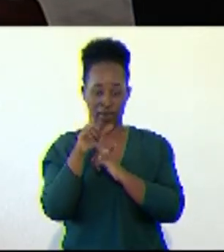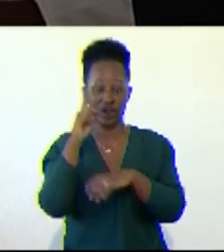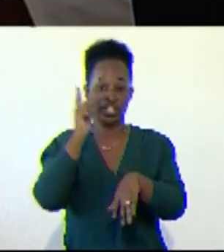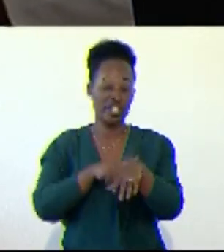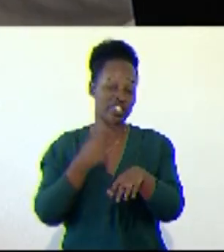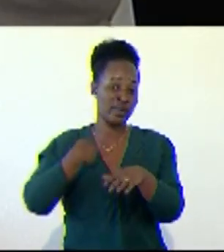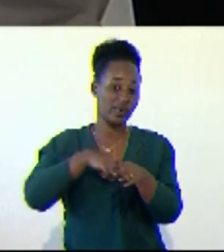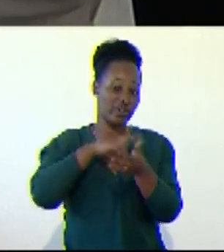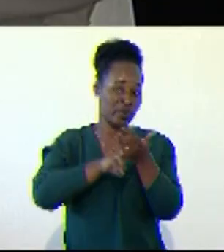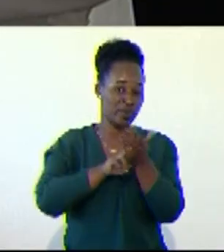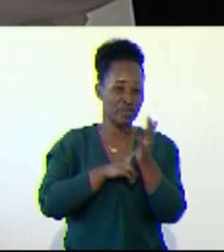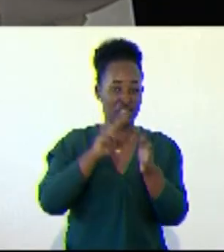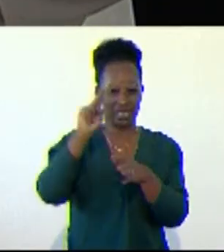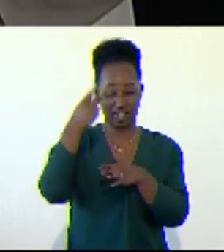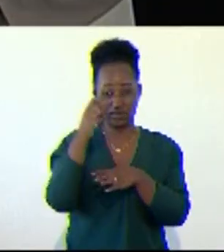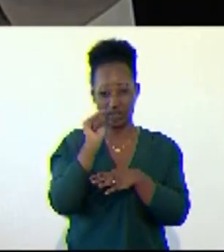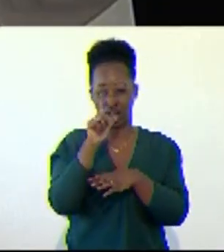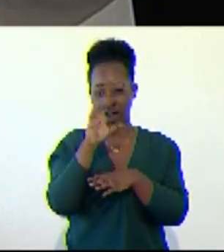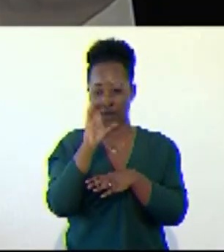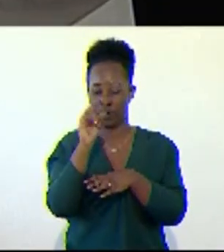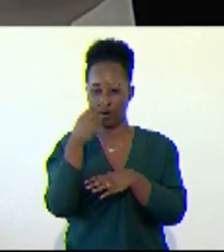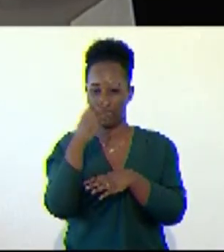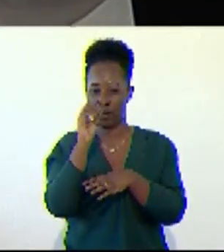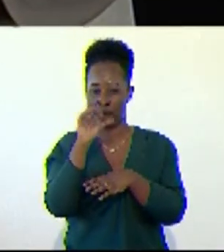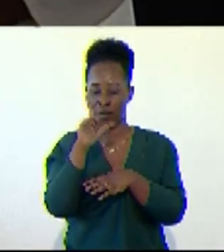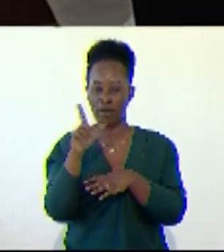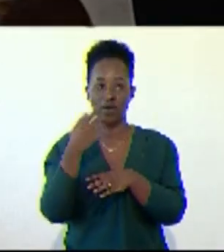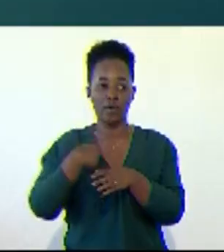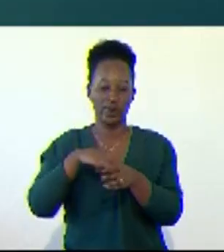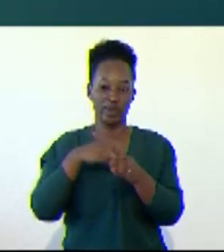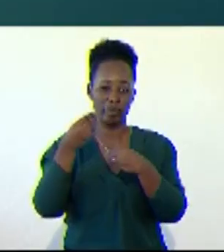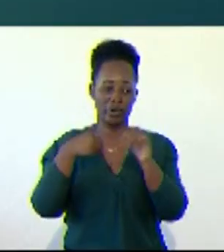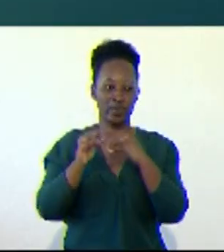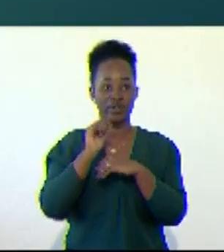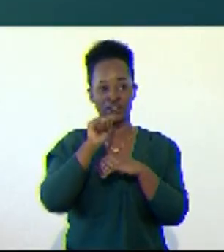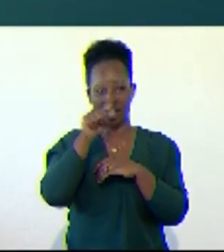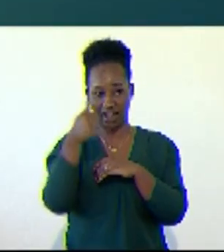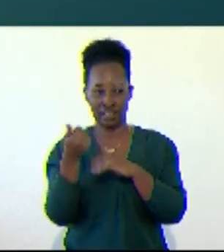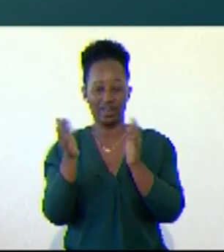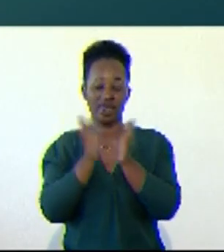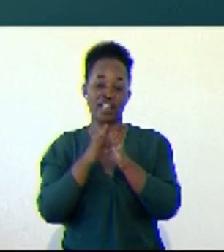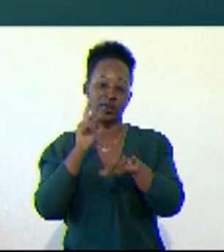alcohol, other aldehydes, we produce secondary alcohols. And when we use